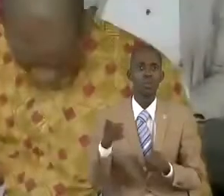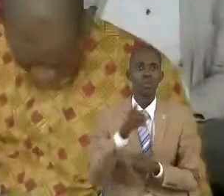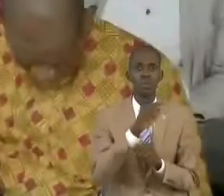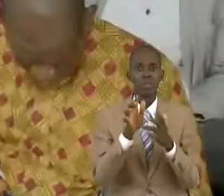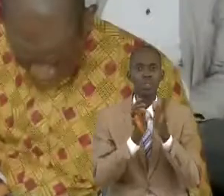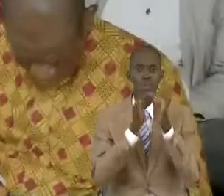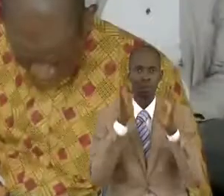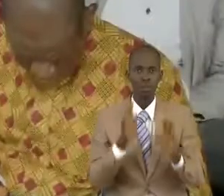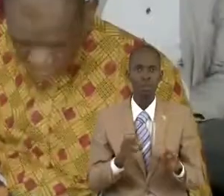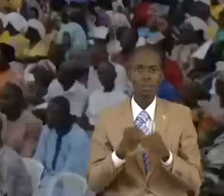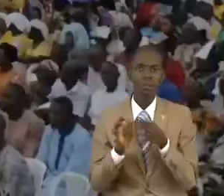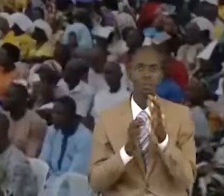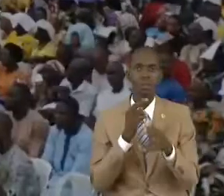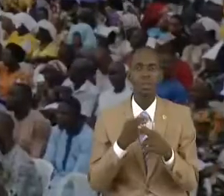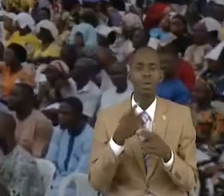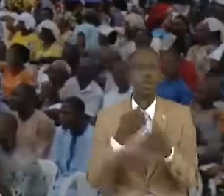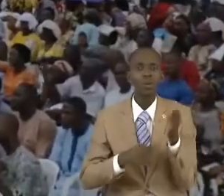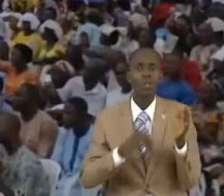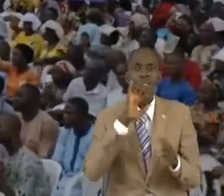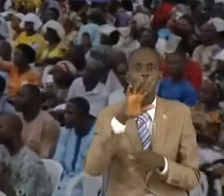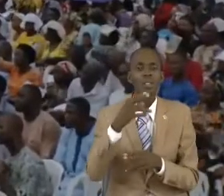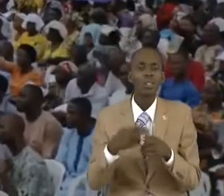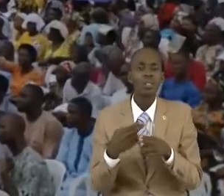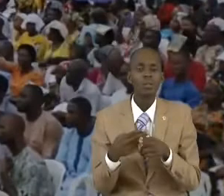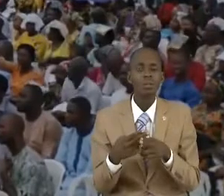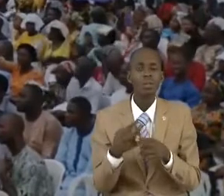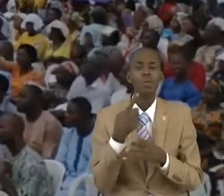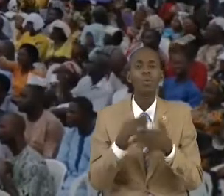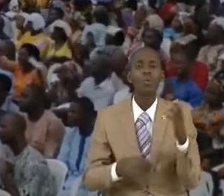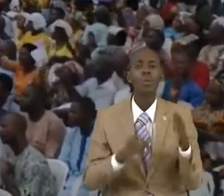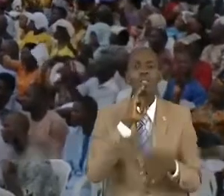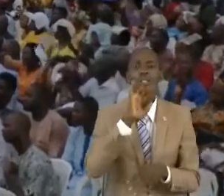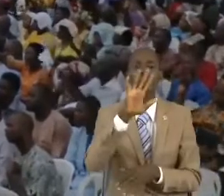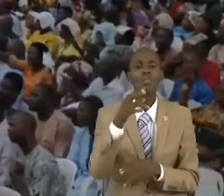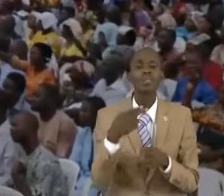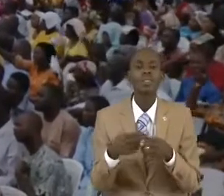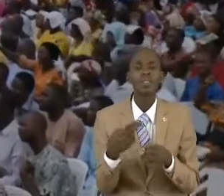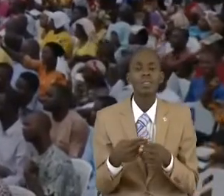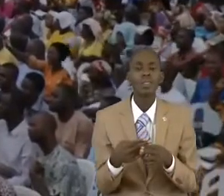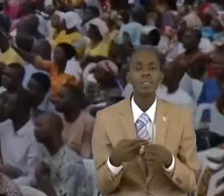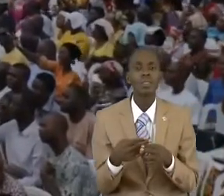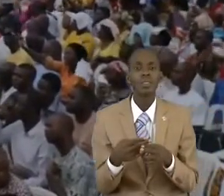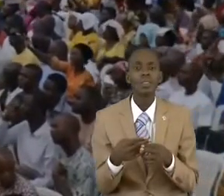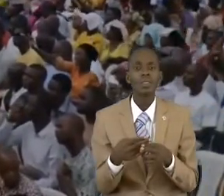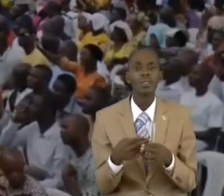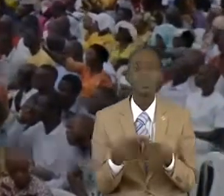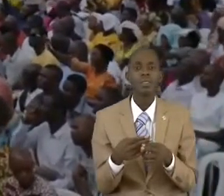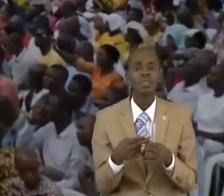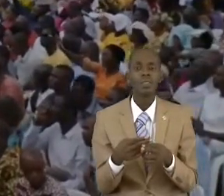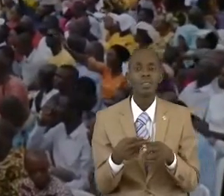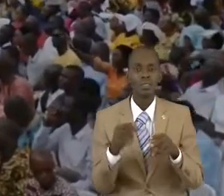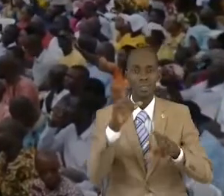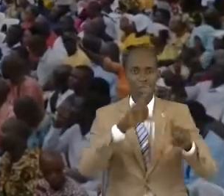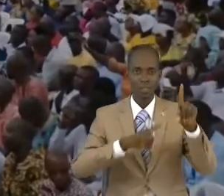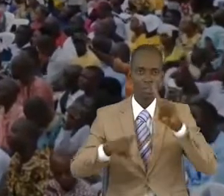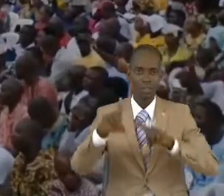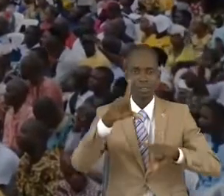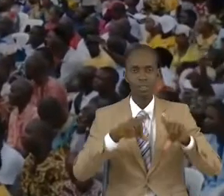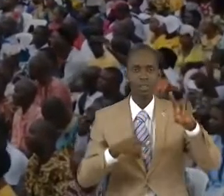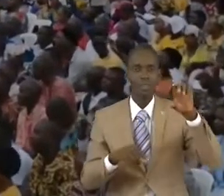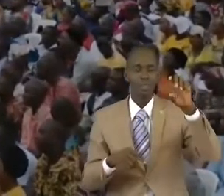What's your name? I said, what's your name? Say, saint.